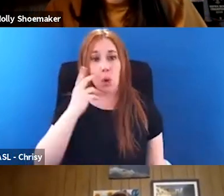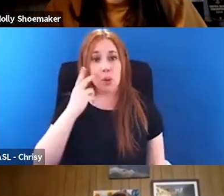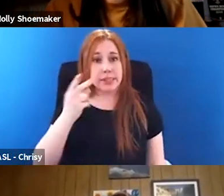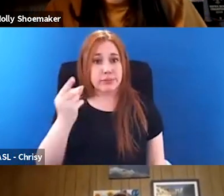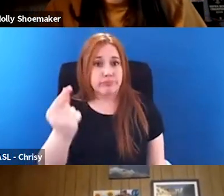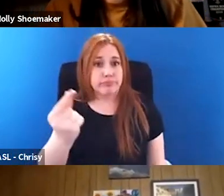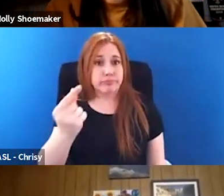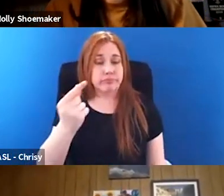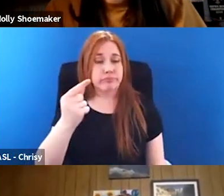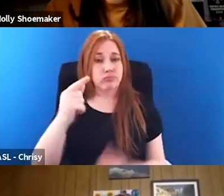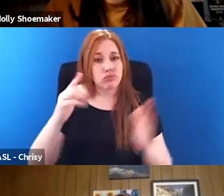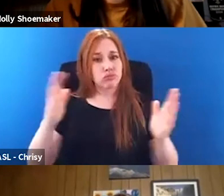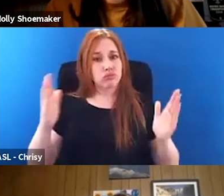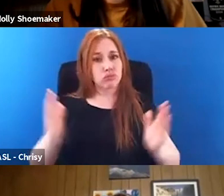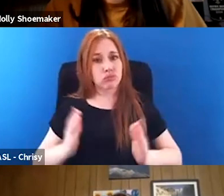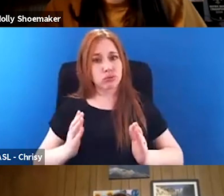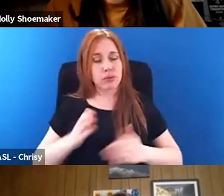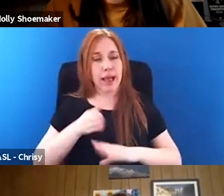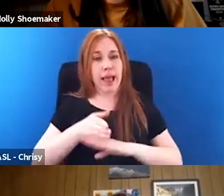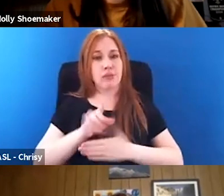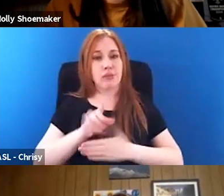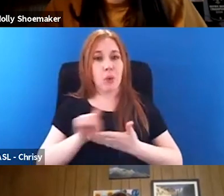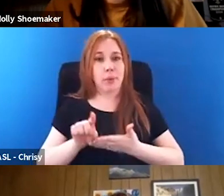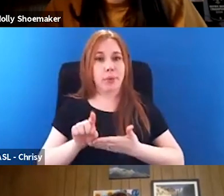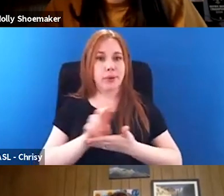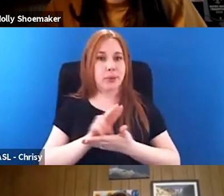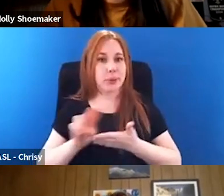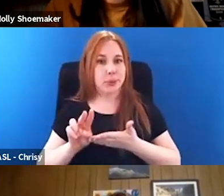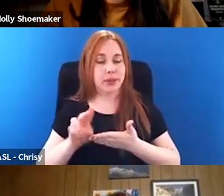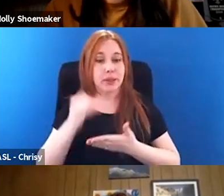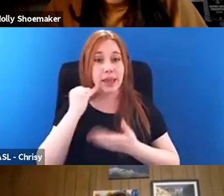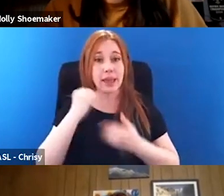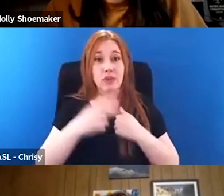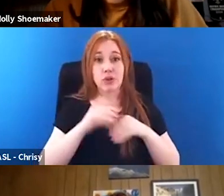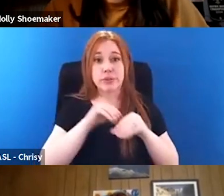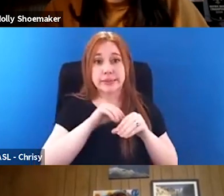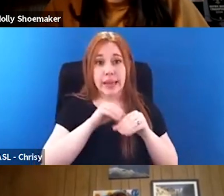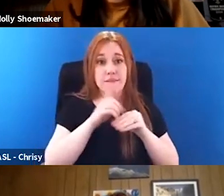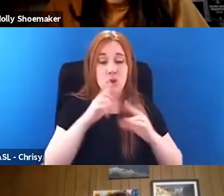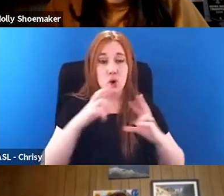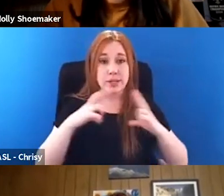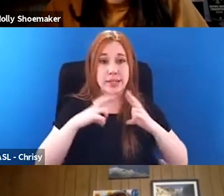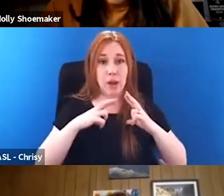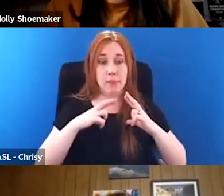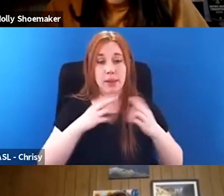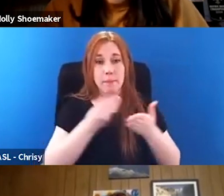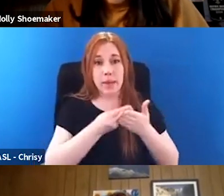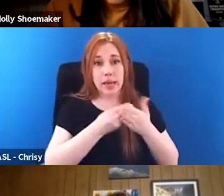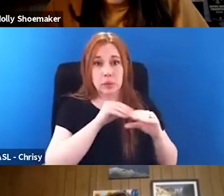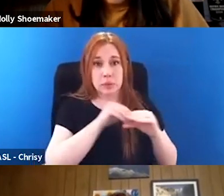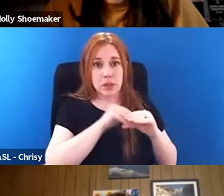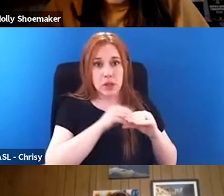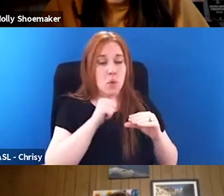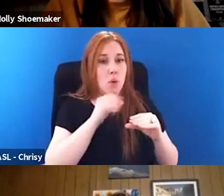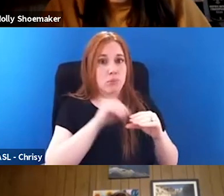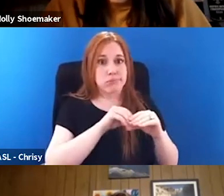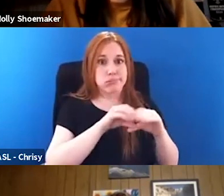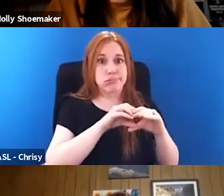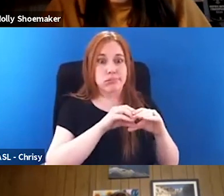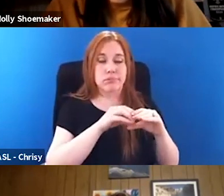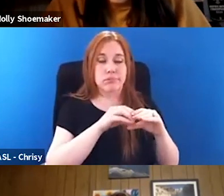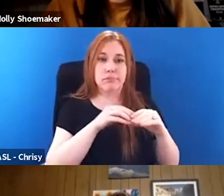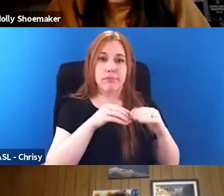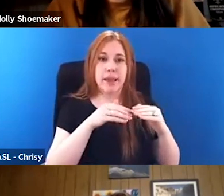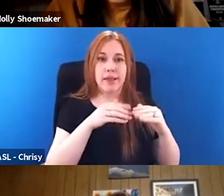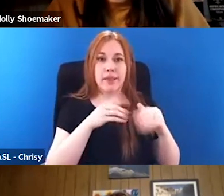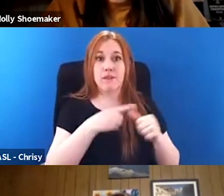that you would want after the first week or two. If you're saving for retirement, you're not expecting to have your entire nest egg built in the first 5 years